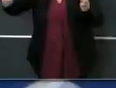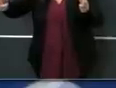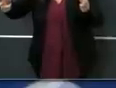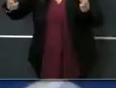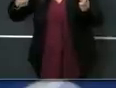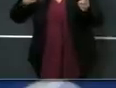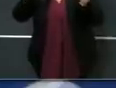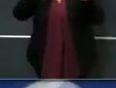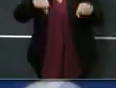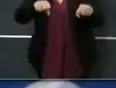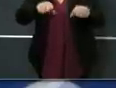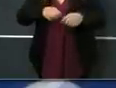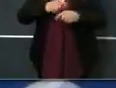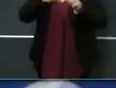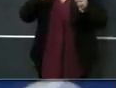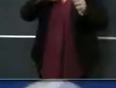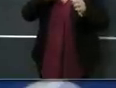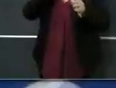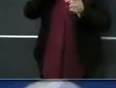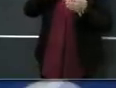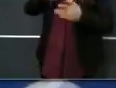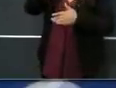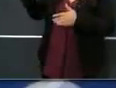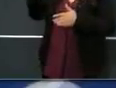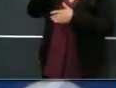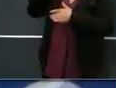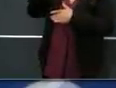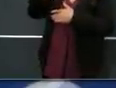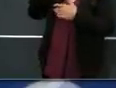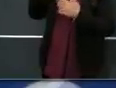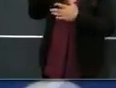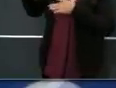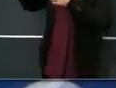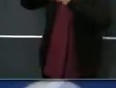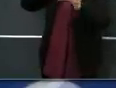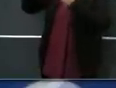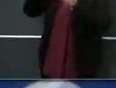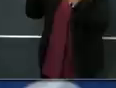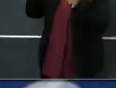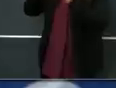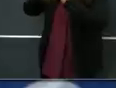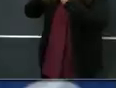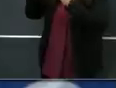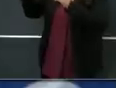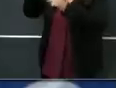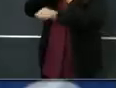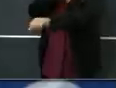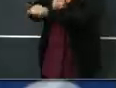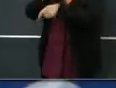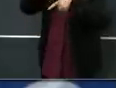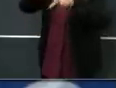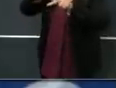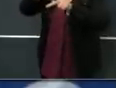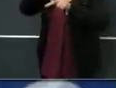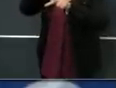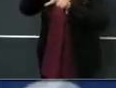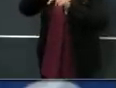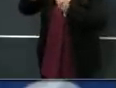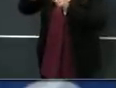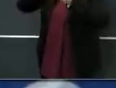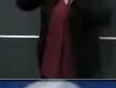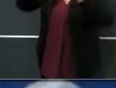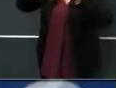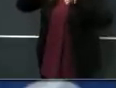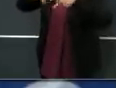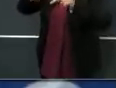on the details of whatever it is they may have provided in terms of authorization. As it relates to the issue of protests, I'll say what I